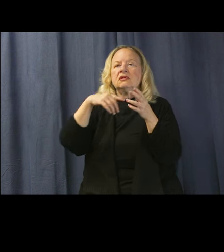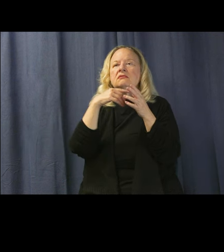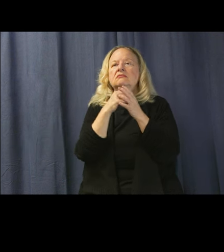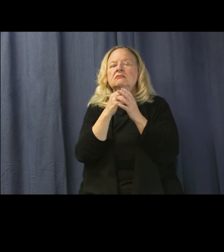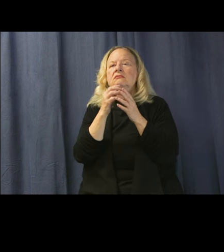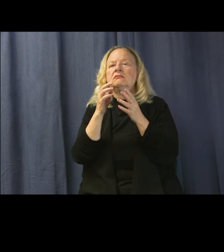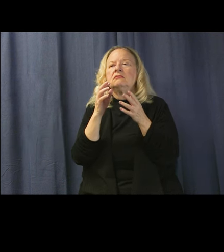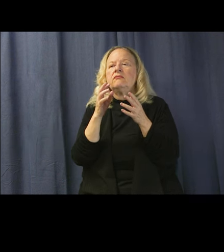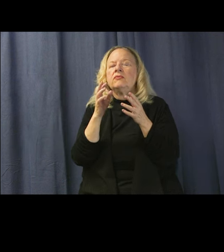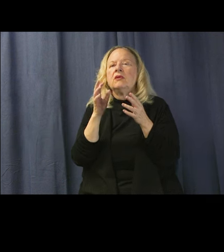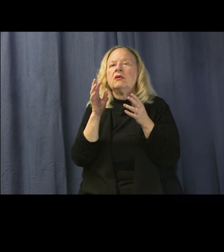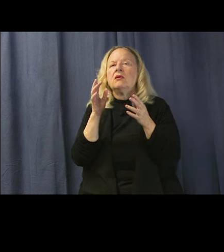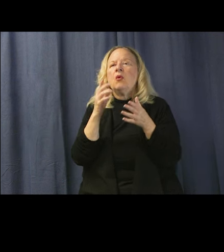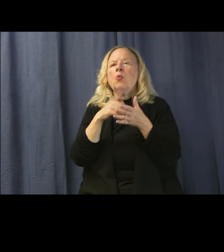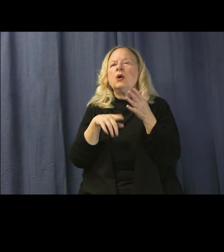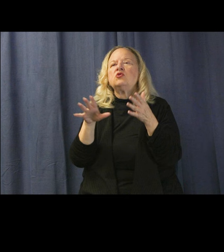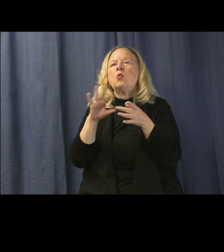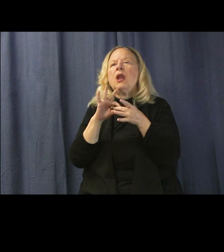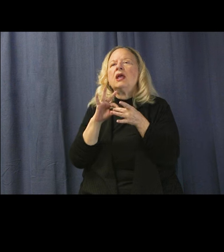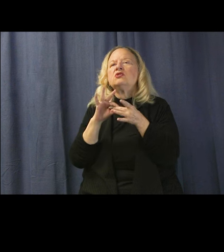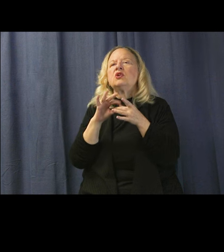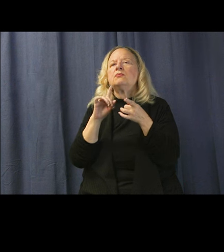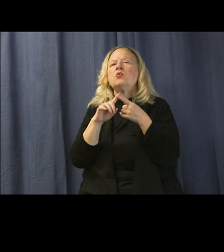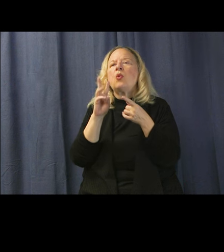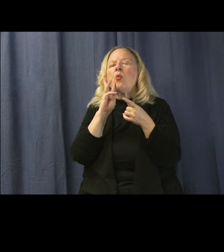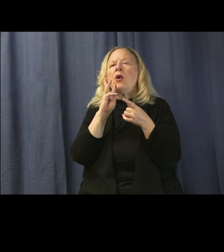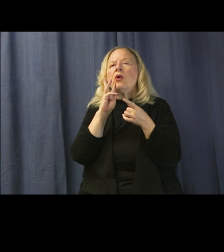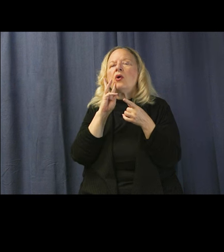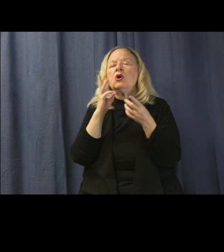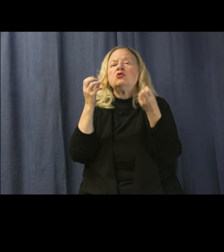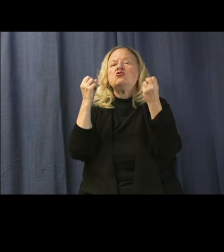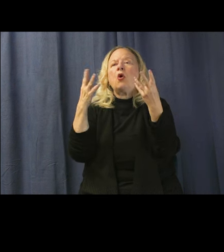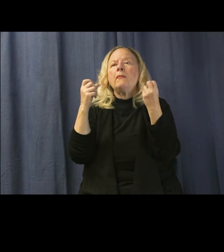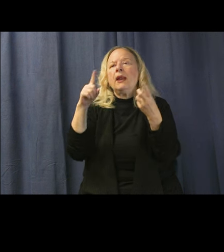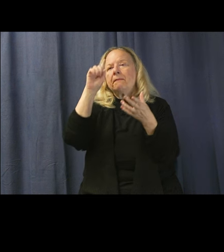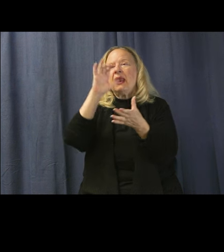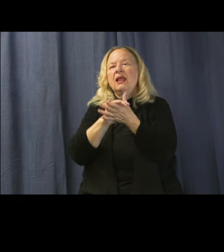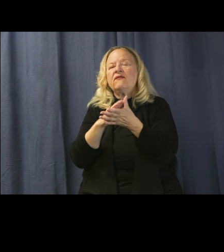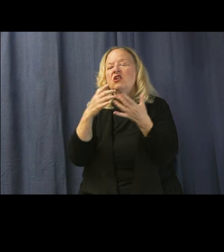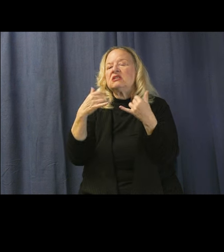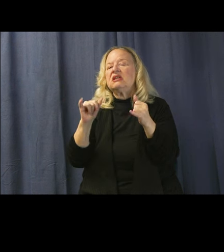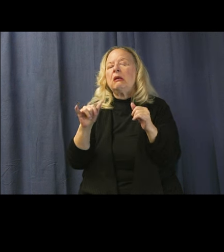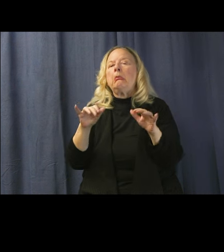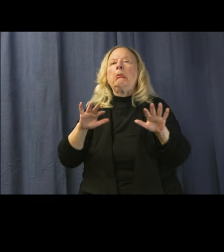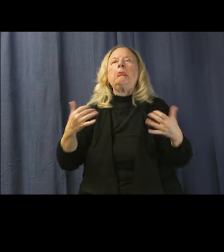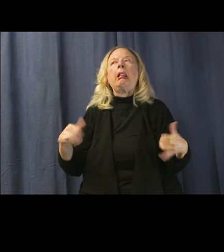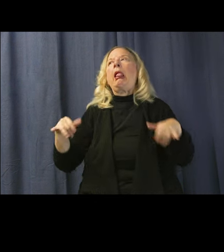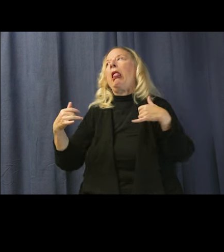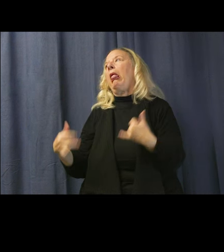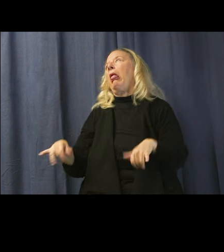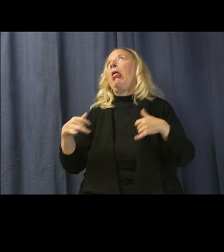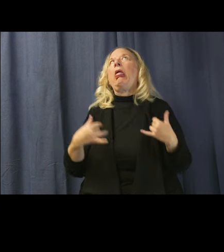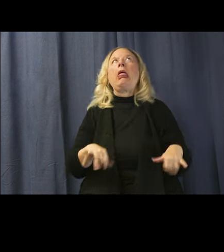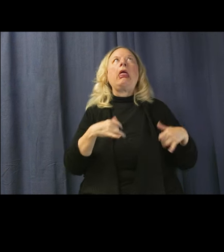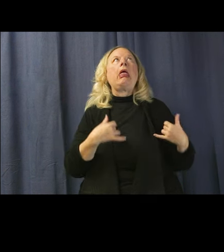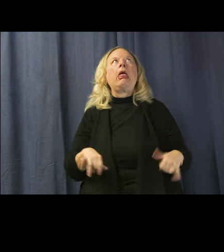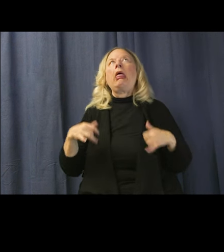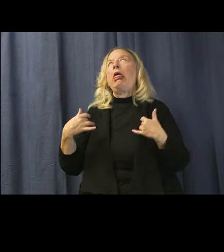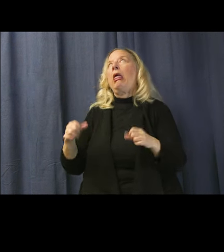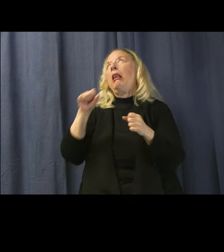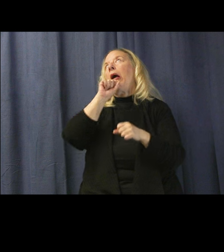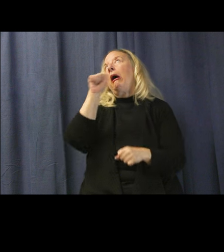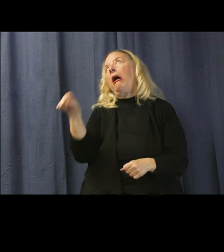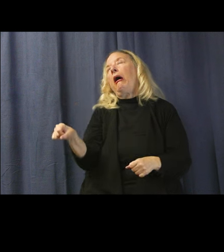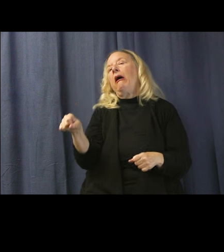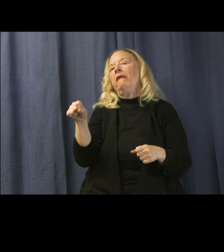Water. What is your relationship to the water? So many believers are still in the kiddie pool. And they